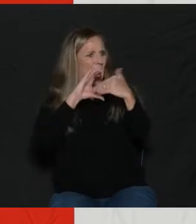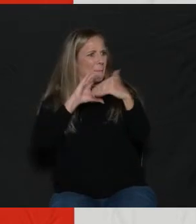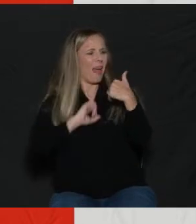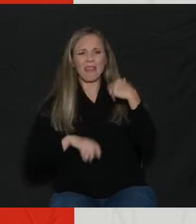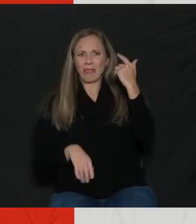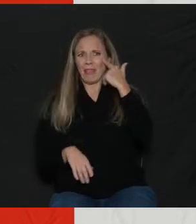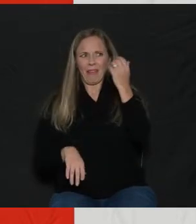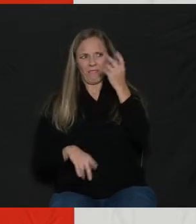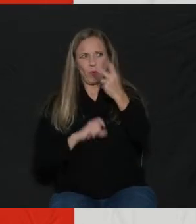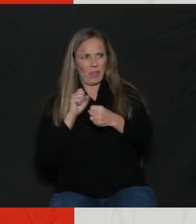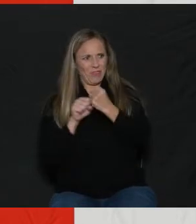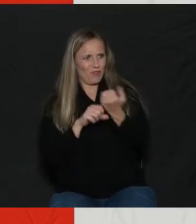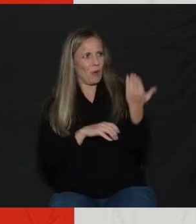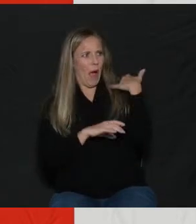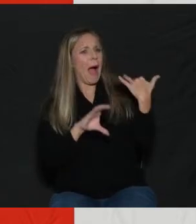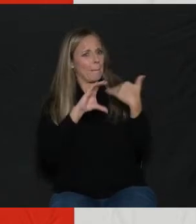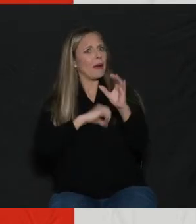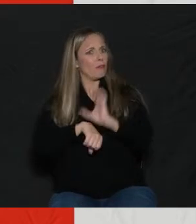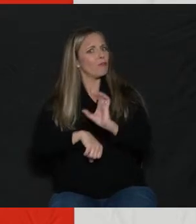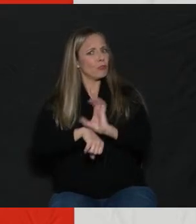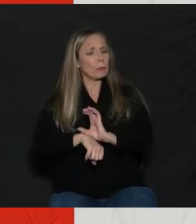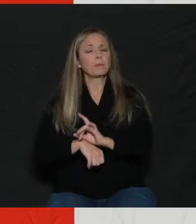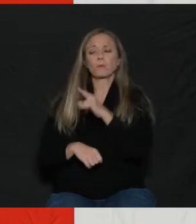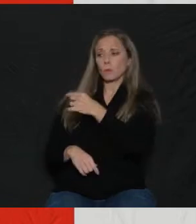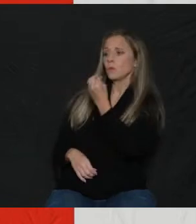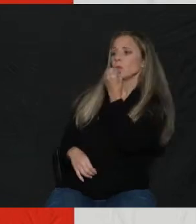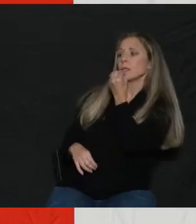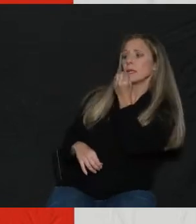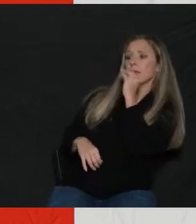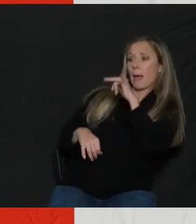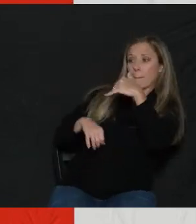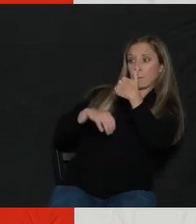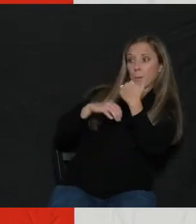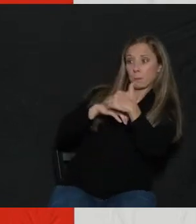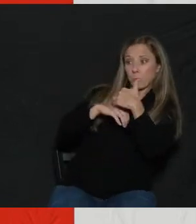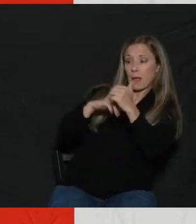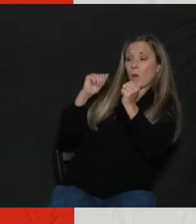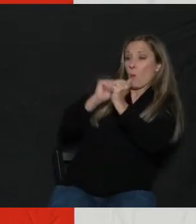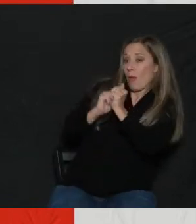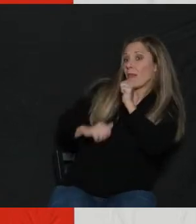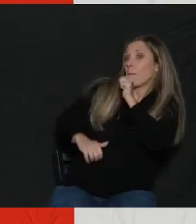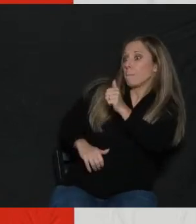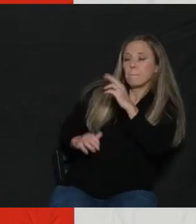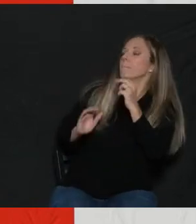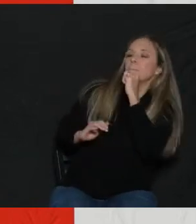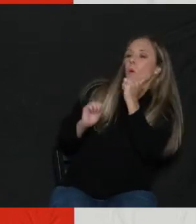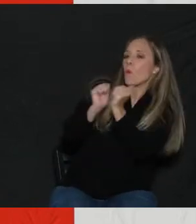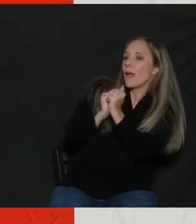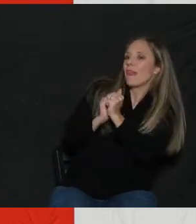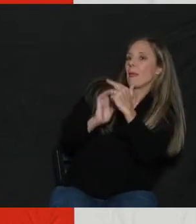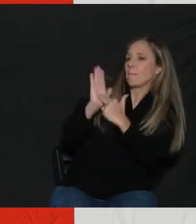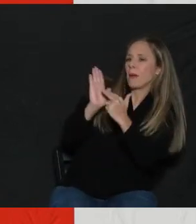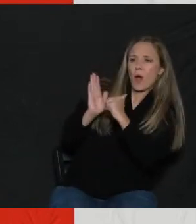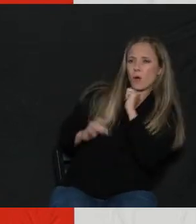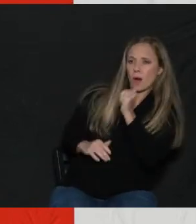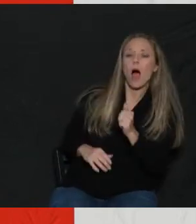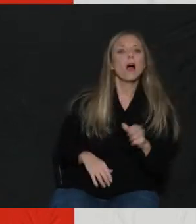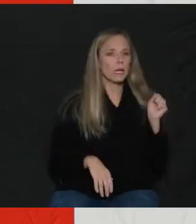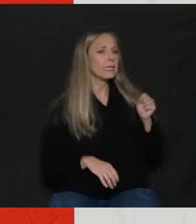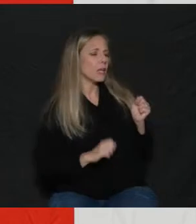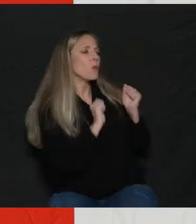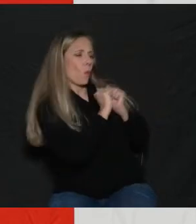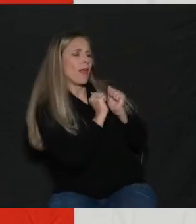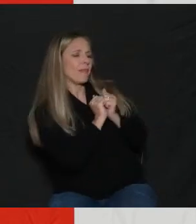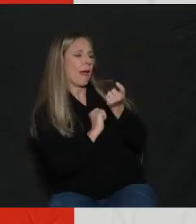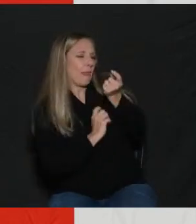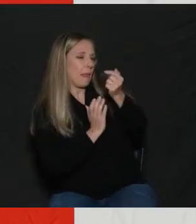a couple Really? years ago. Okay. Yeah, Do you eat the pumpkin bread with butter or not? I do with. I like butter on a lot of things. Yeah. So with butter, a little